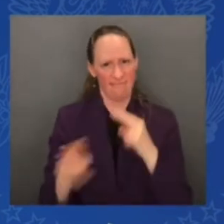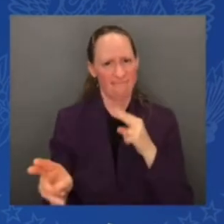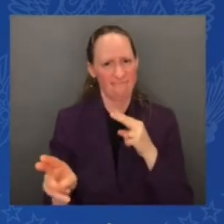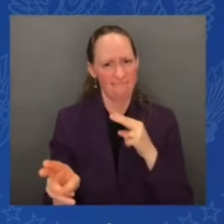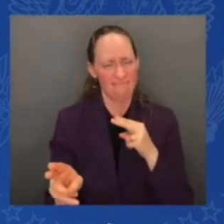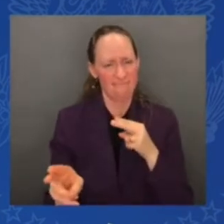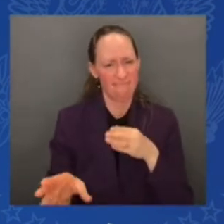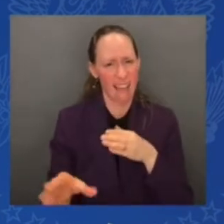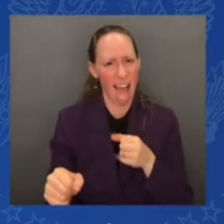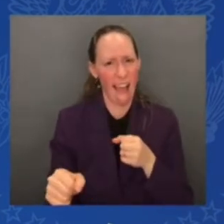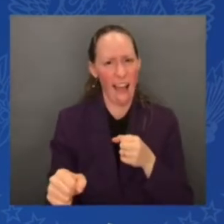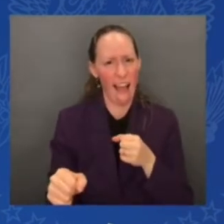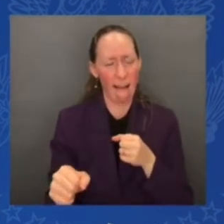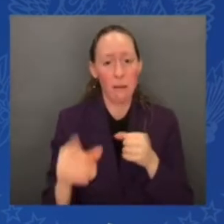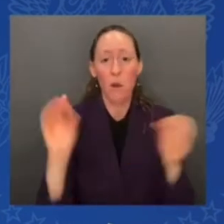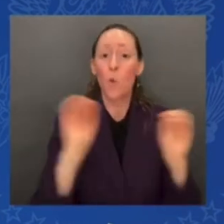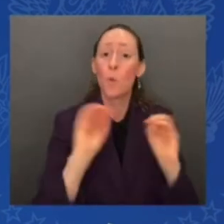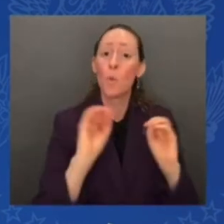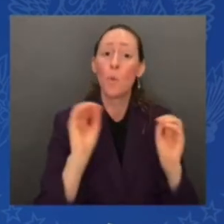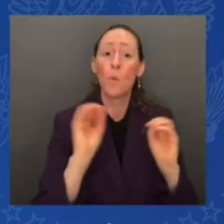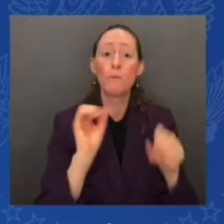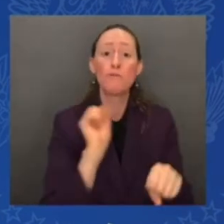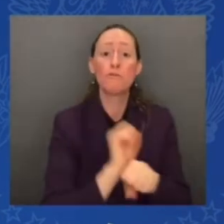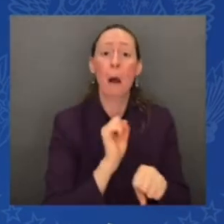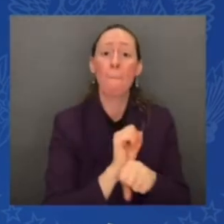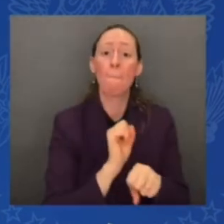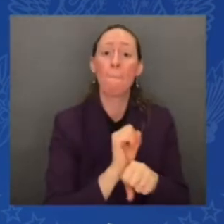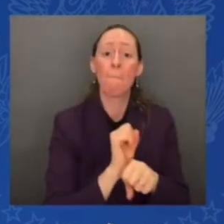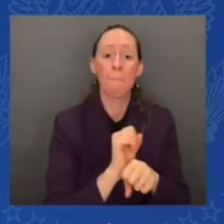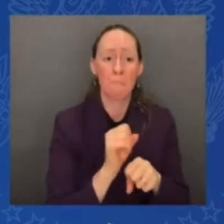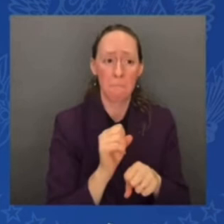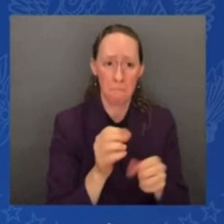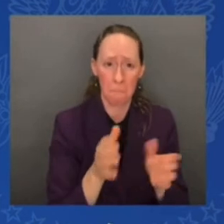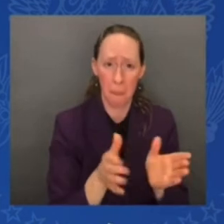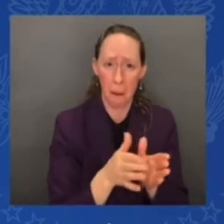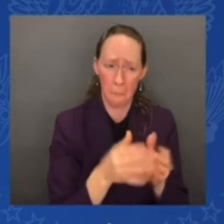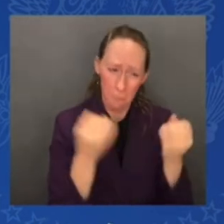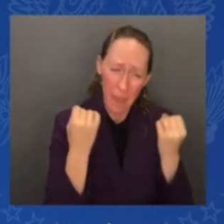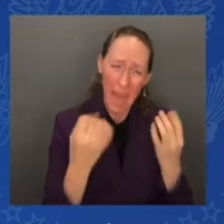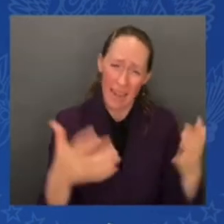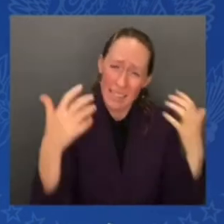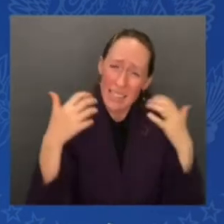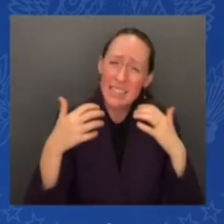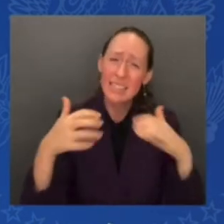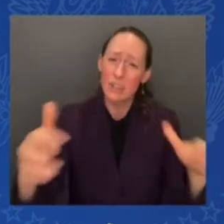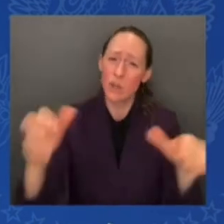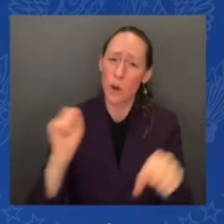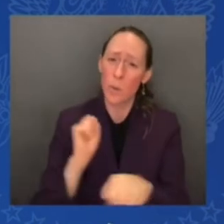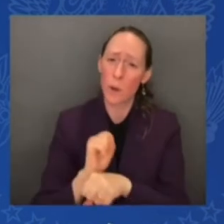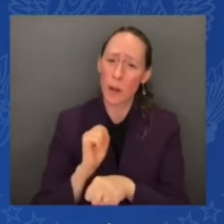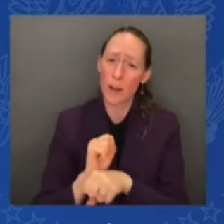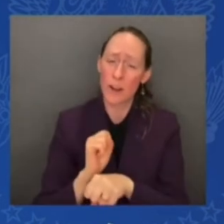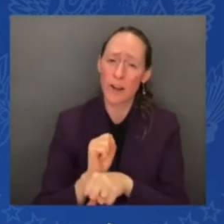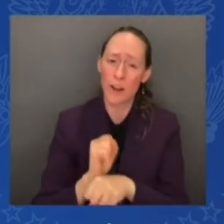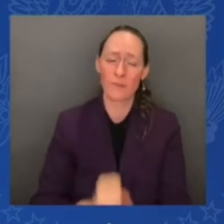have we recovered all the jobs we lost during the pandemic, we now have more jobs than we did before the pandemic.